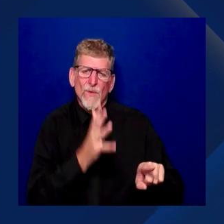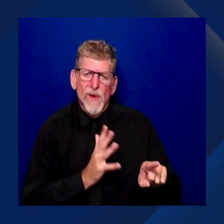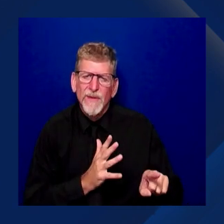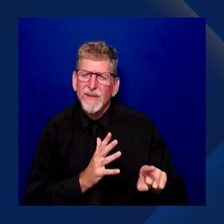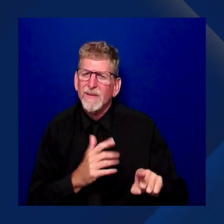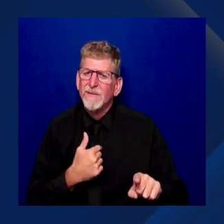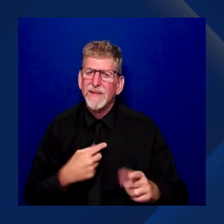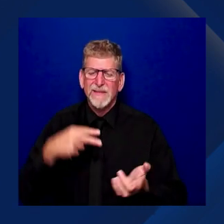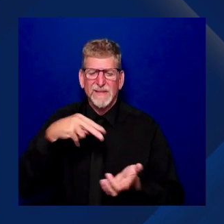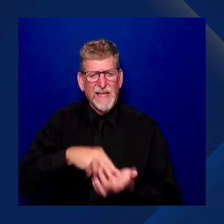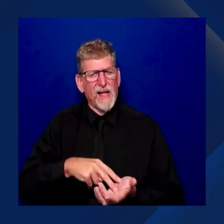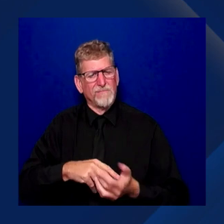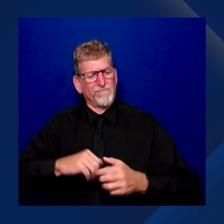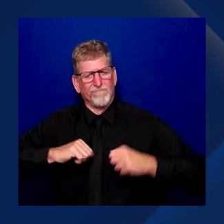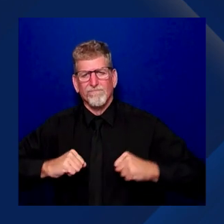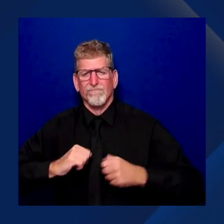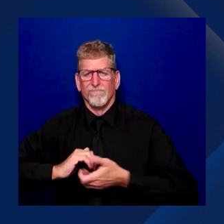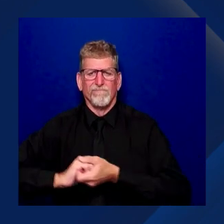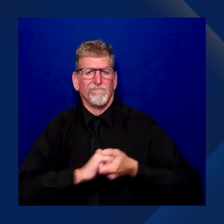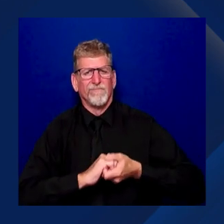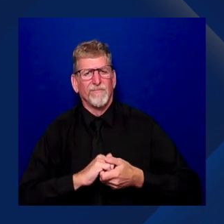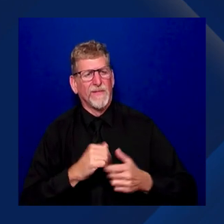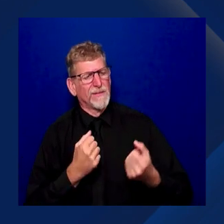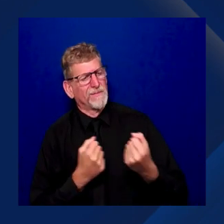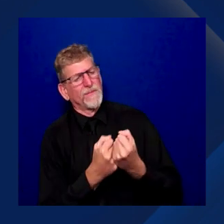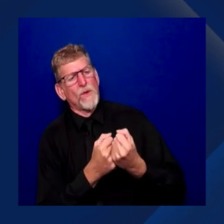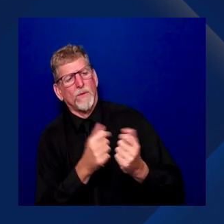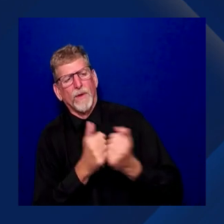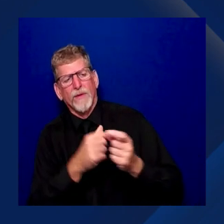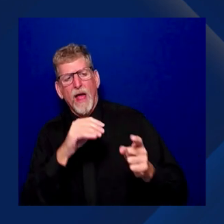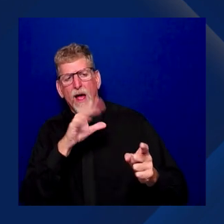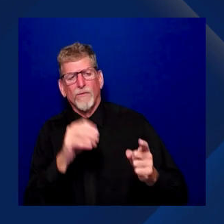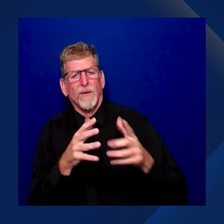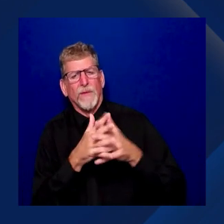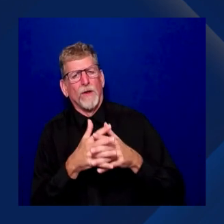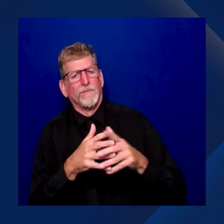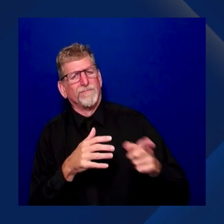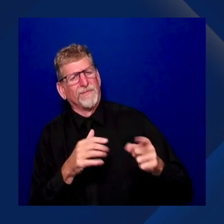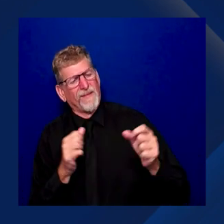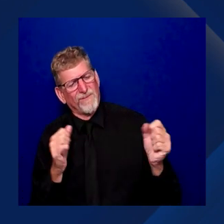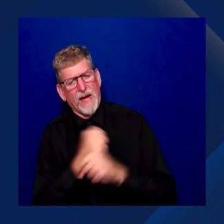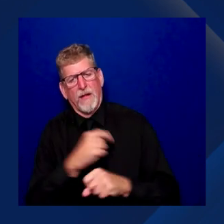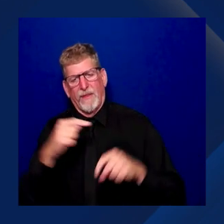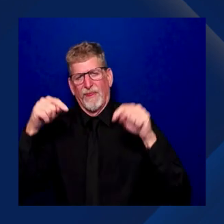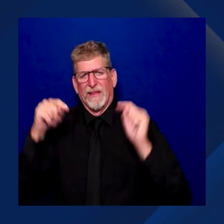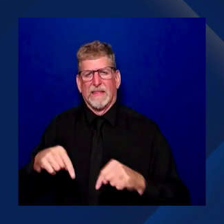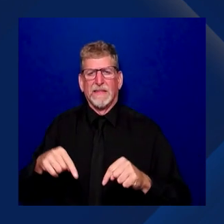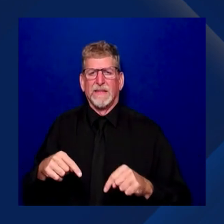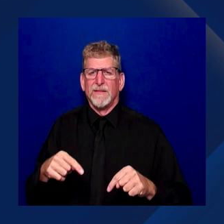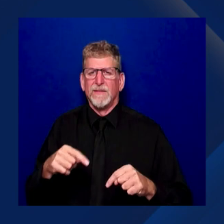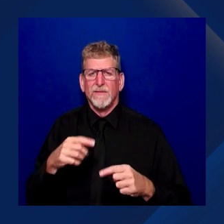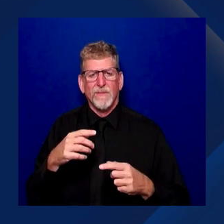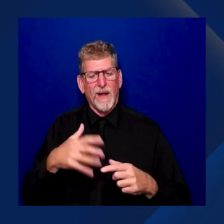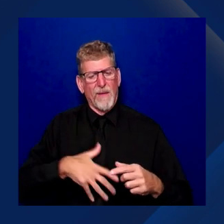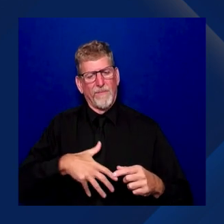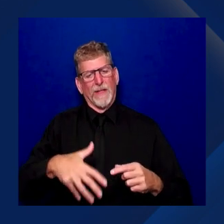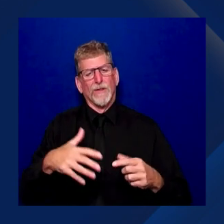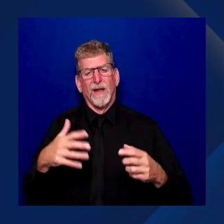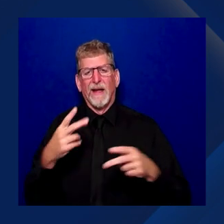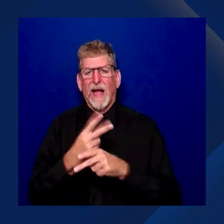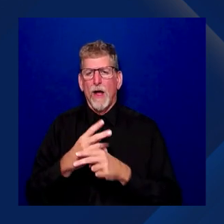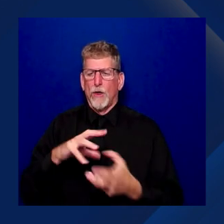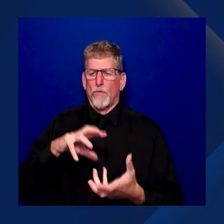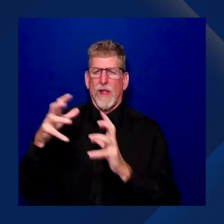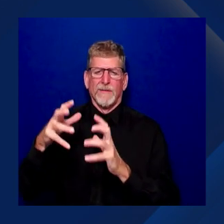in solidarity in fighting this maternal crisis. Thank you, Senator Duckworth. Thank you, Dr. Whitehair. We're now gonna turn